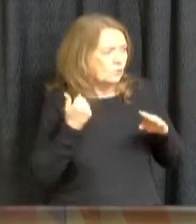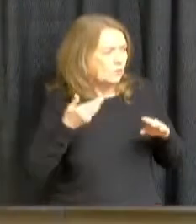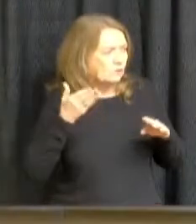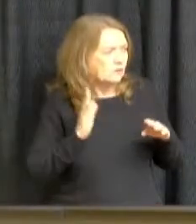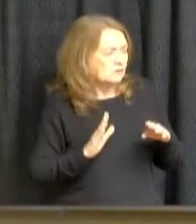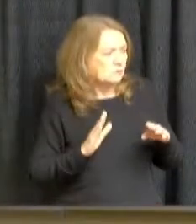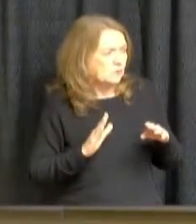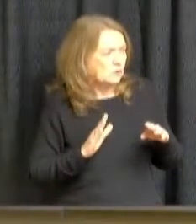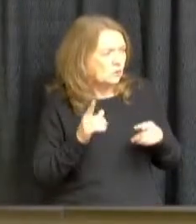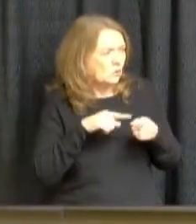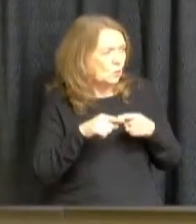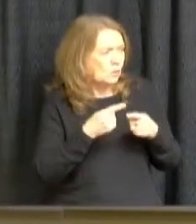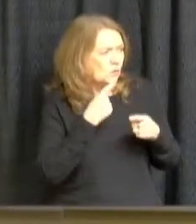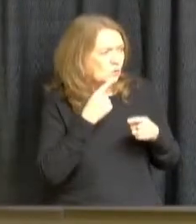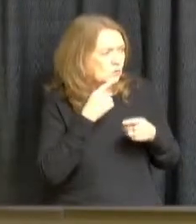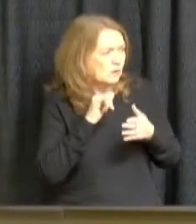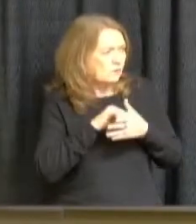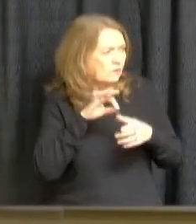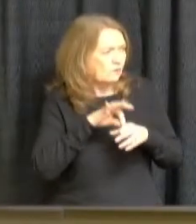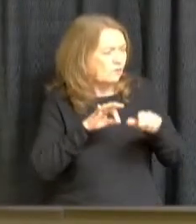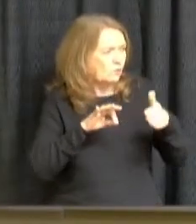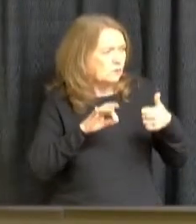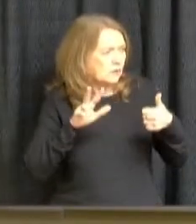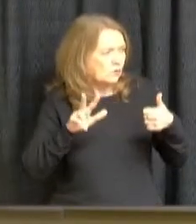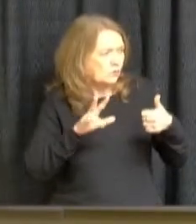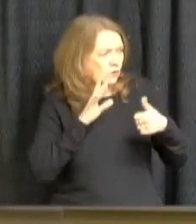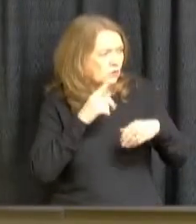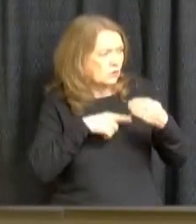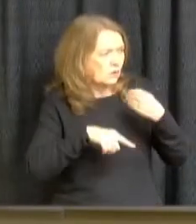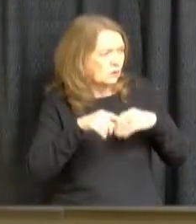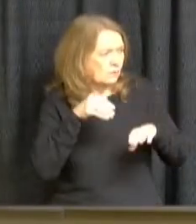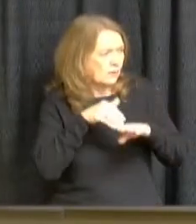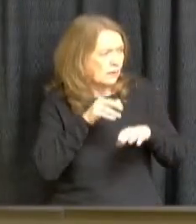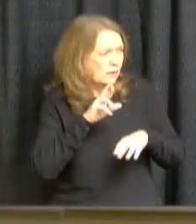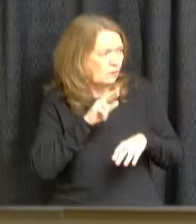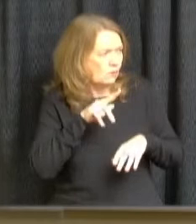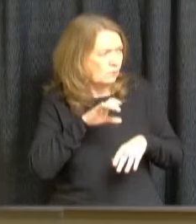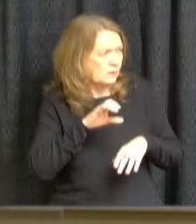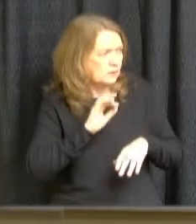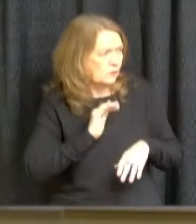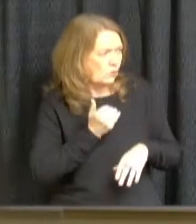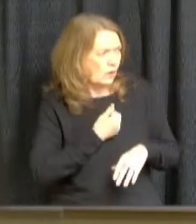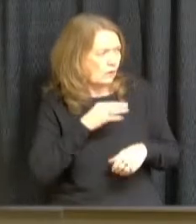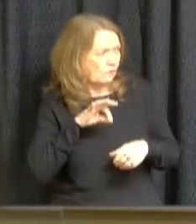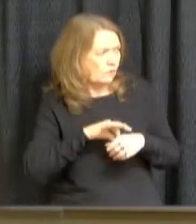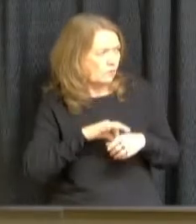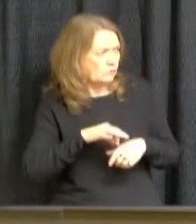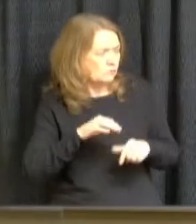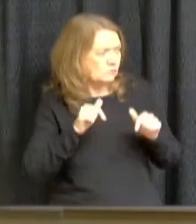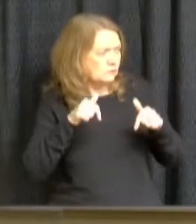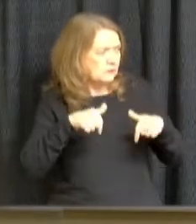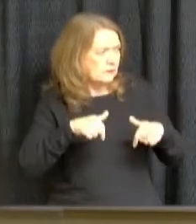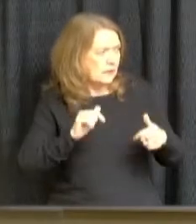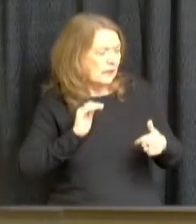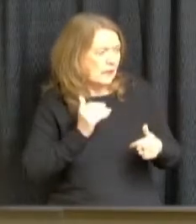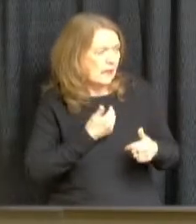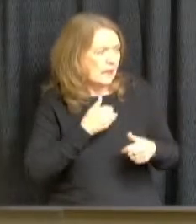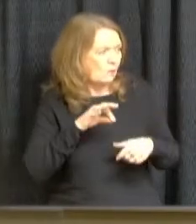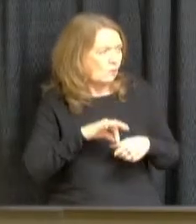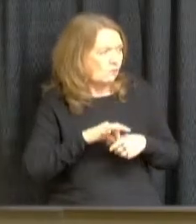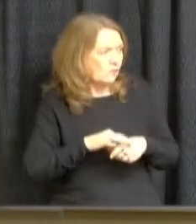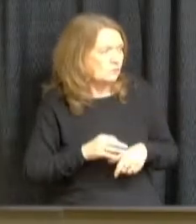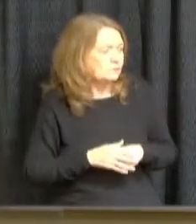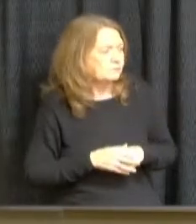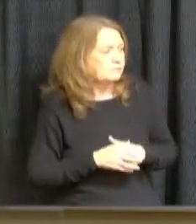speaker. When you say the vote was 10-3, are you talking about at RPC or our vote was 10-3? Councilperson Streetman. Thank